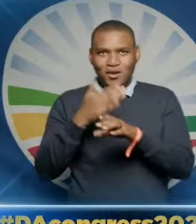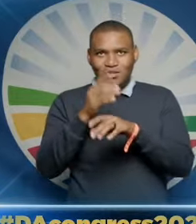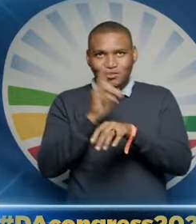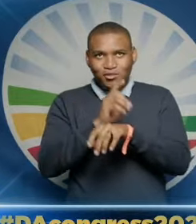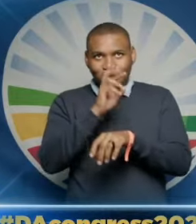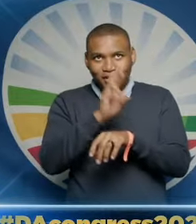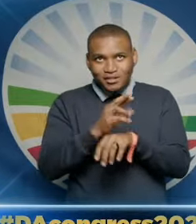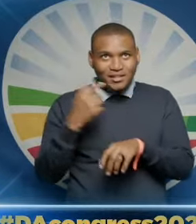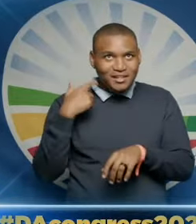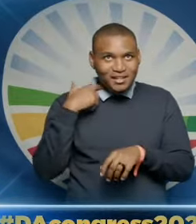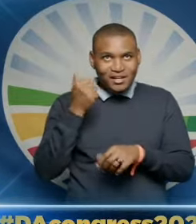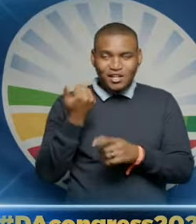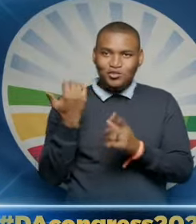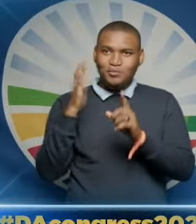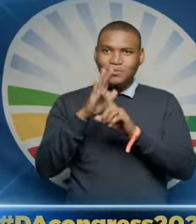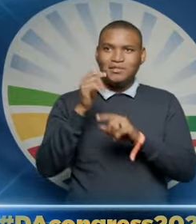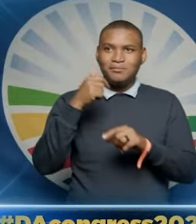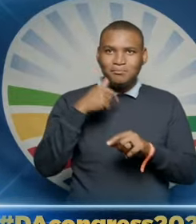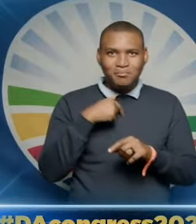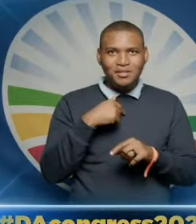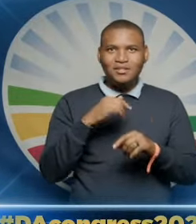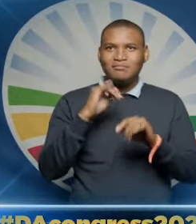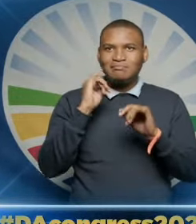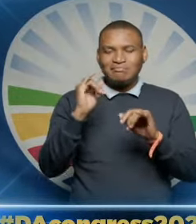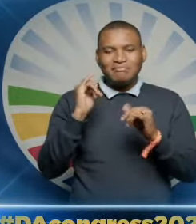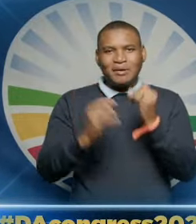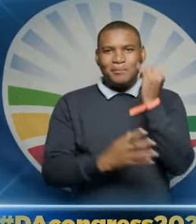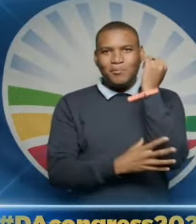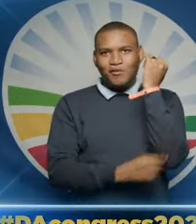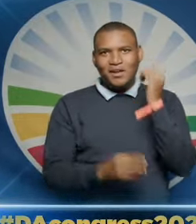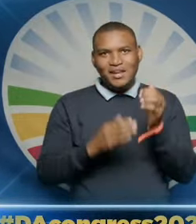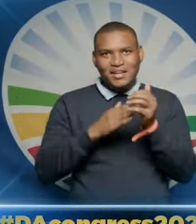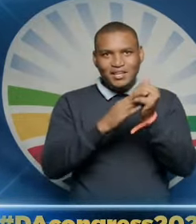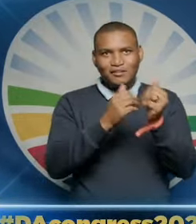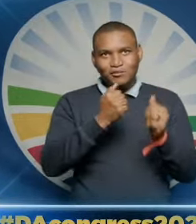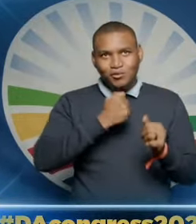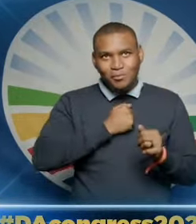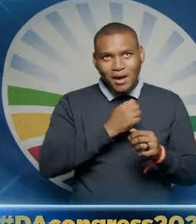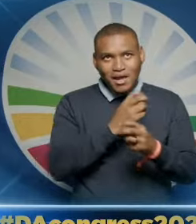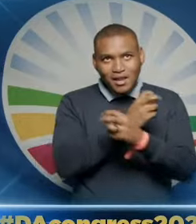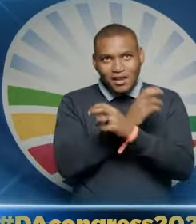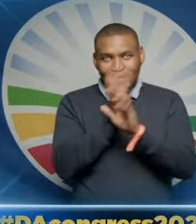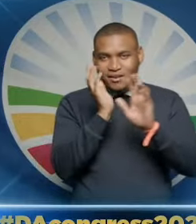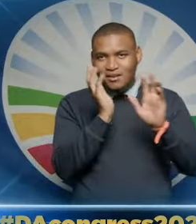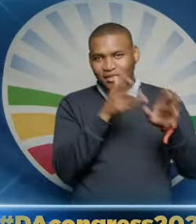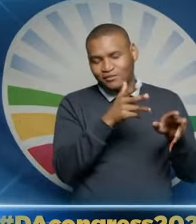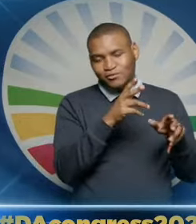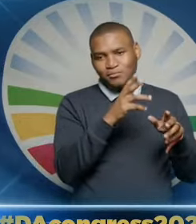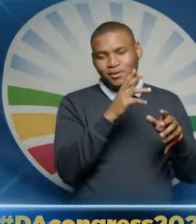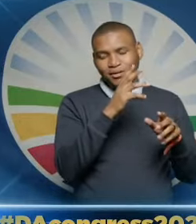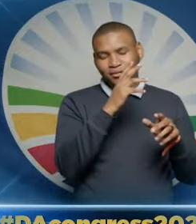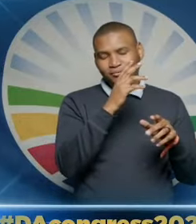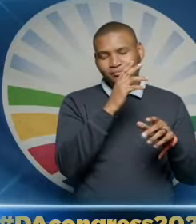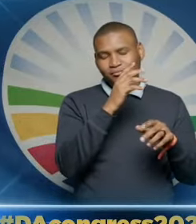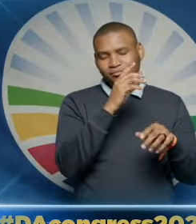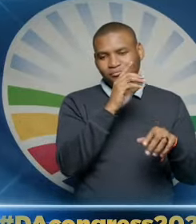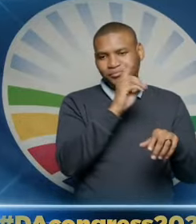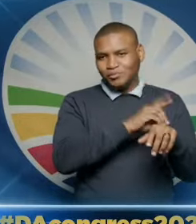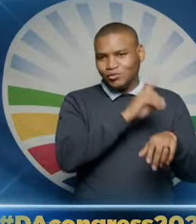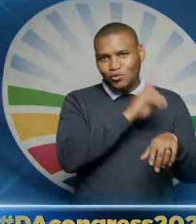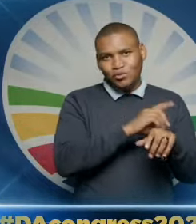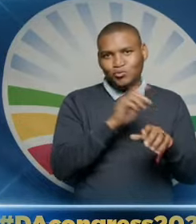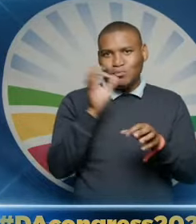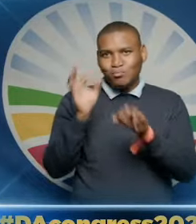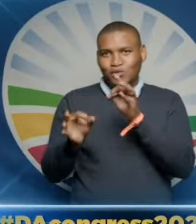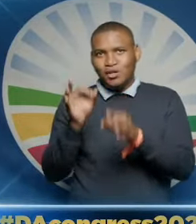in Alexandria exposed me to abject urban poverty, leading to my leap from medicine into politics. See, Democrats,